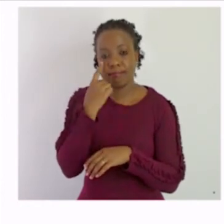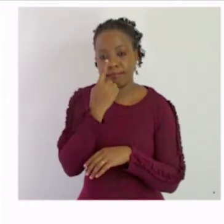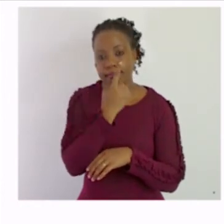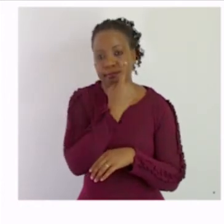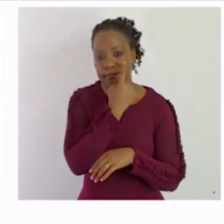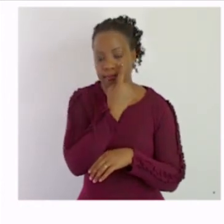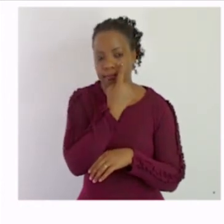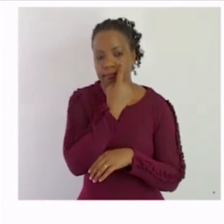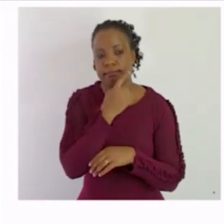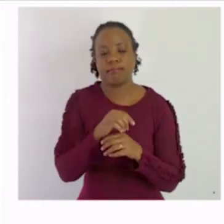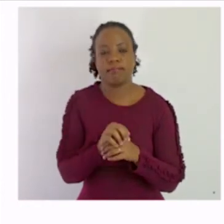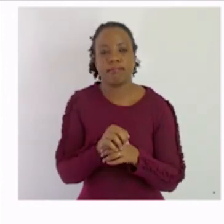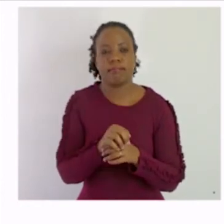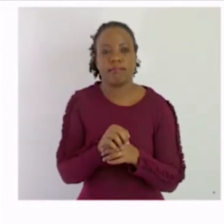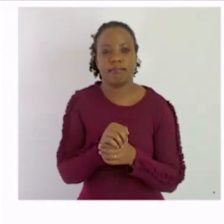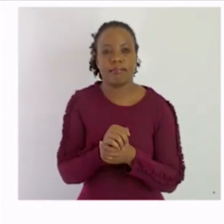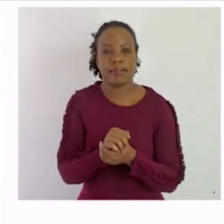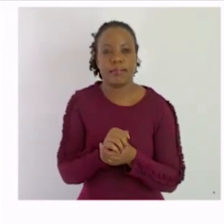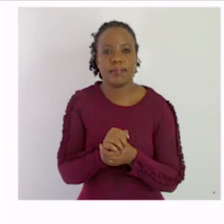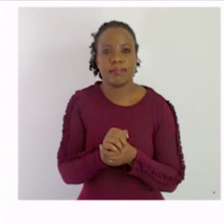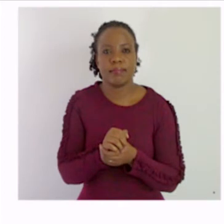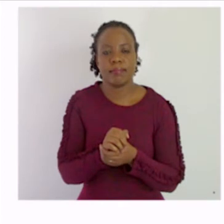a sadness in her eyes.